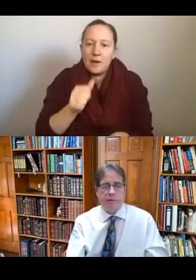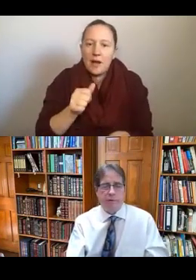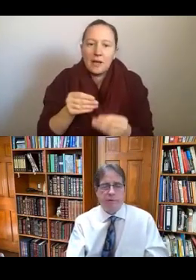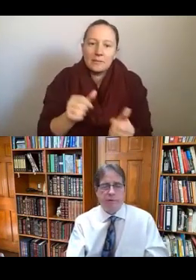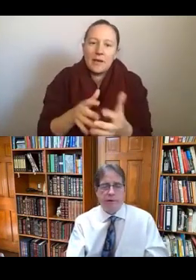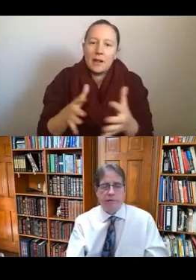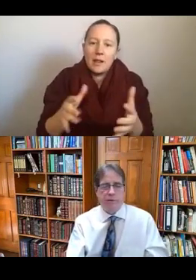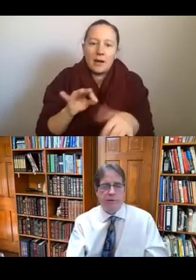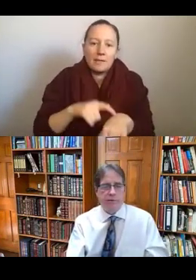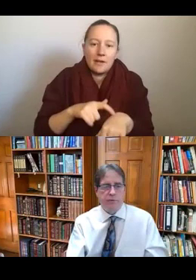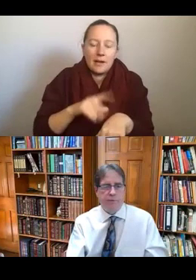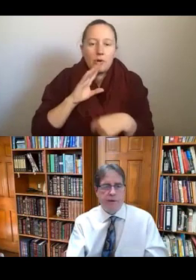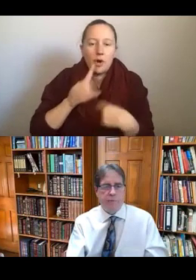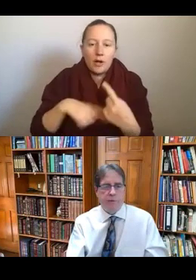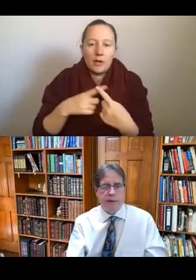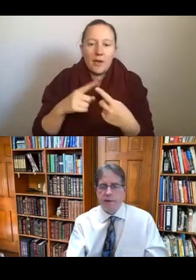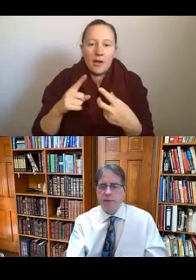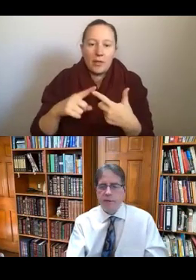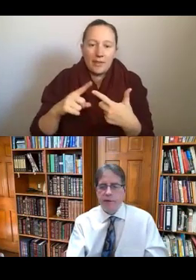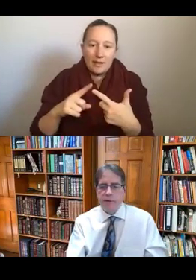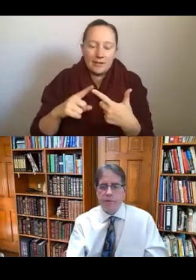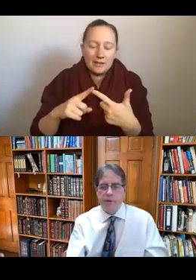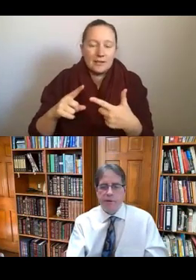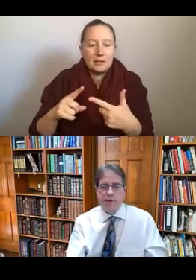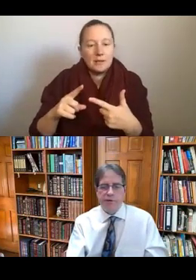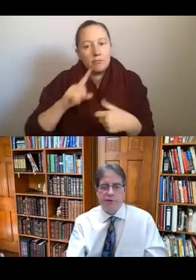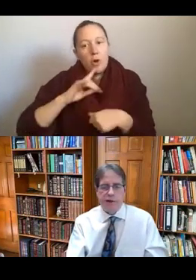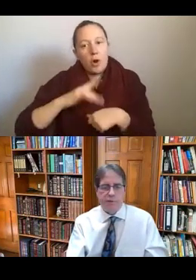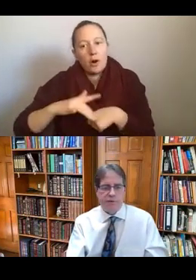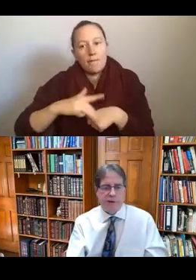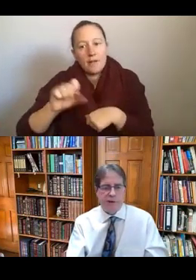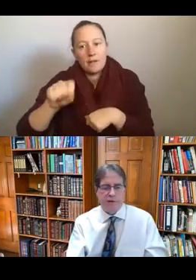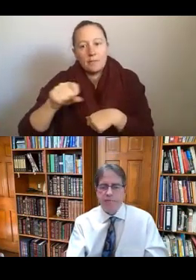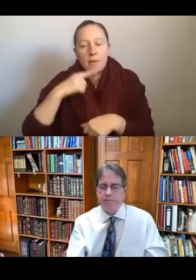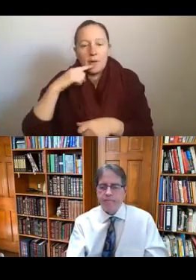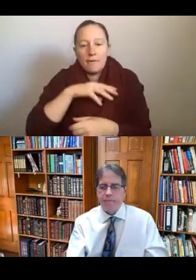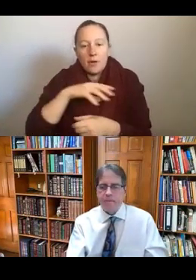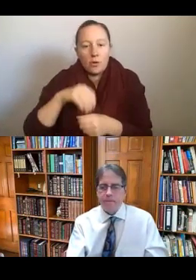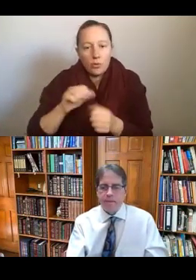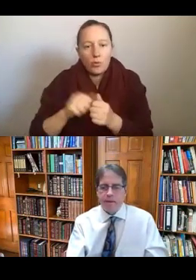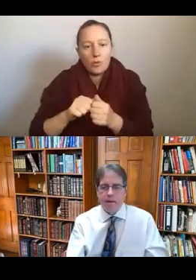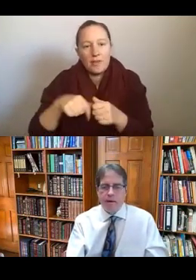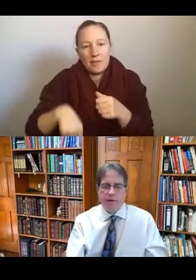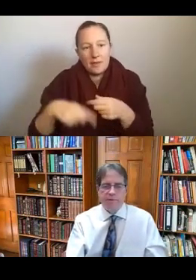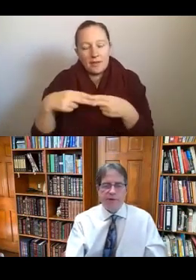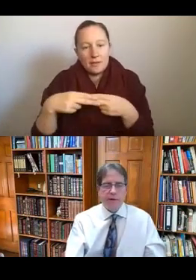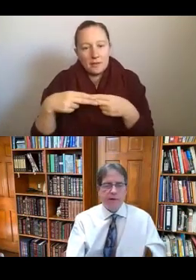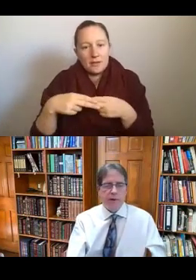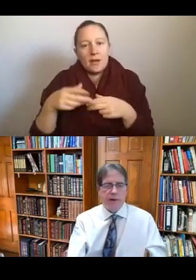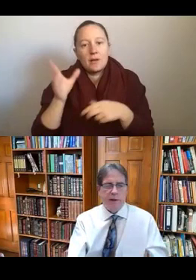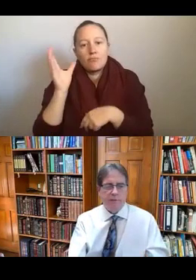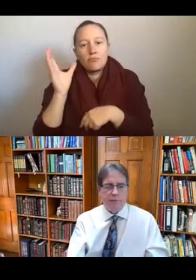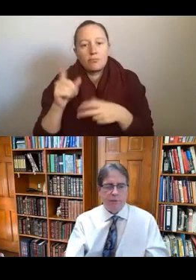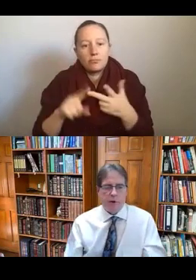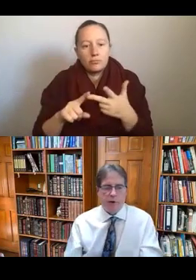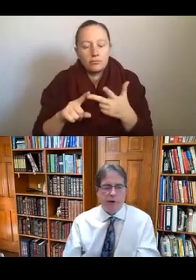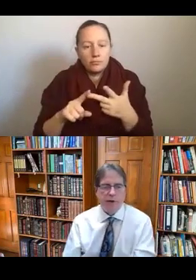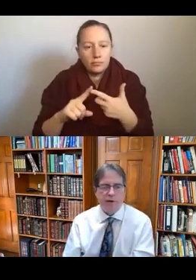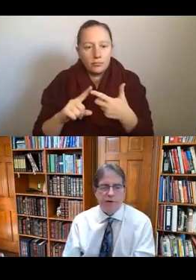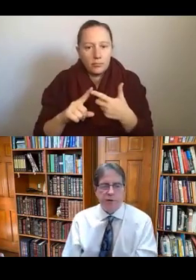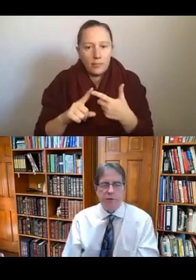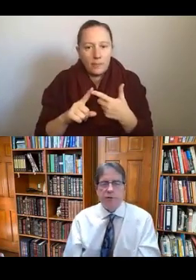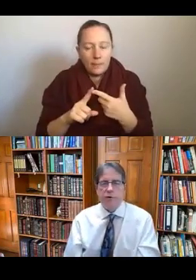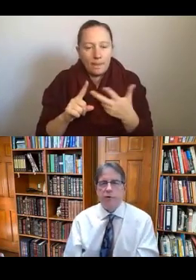just to know that those are available, I included them with the slide presentation. And then finally, we have what we're